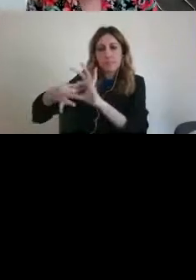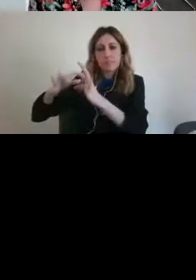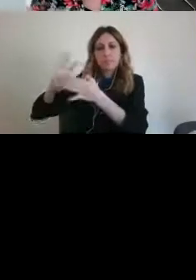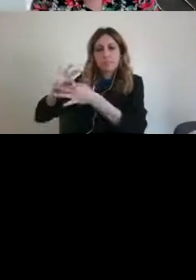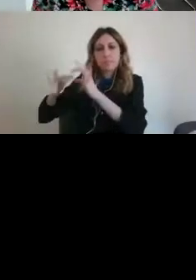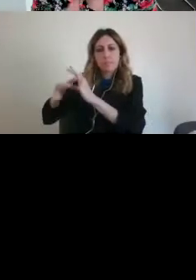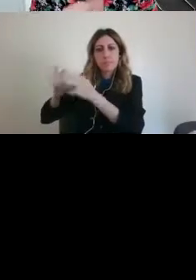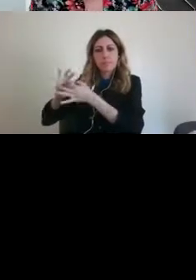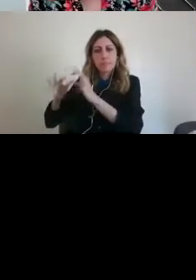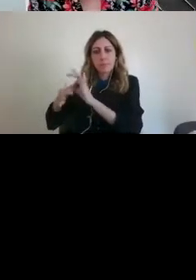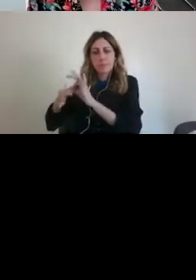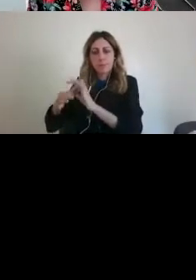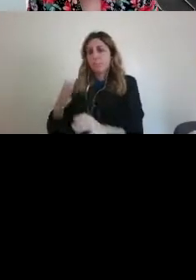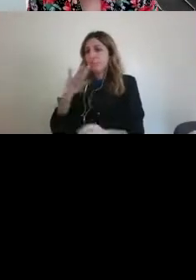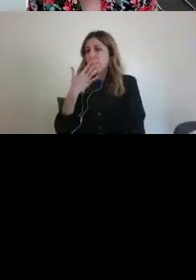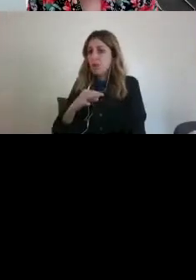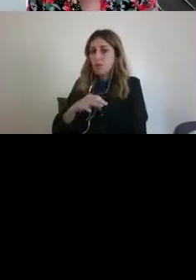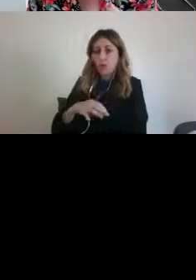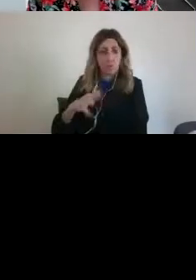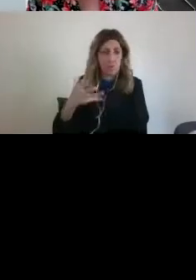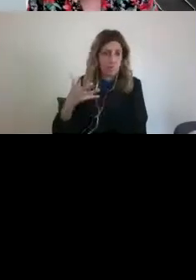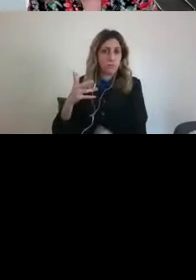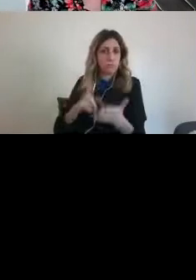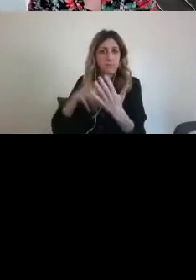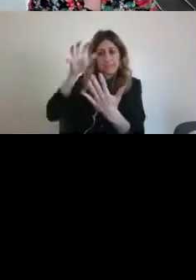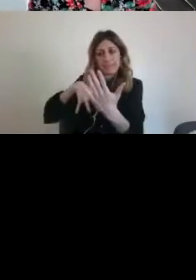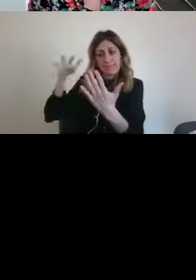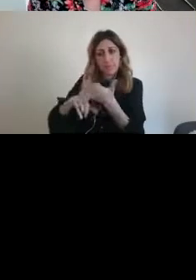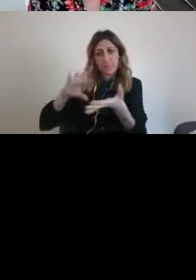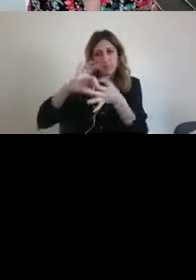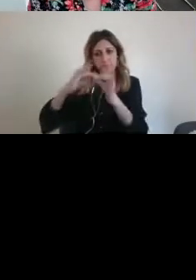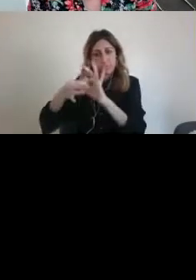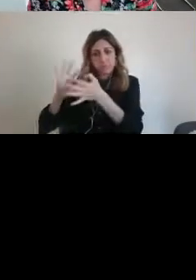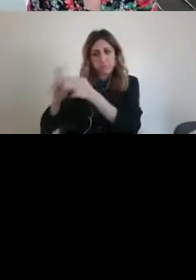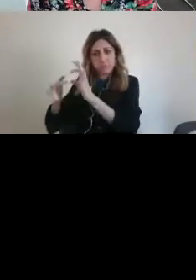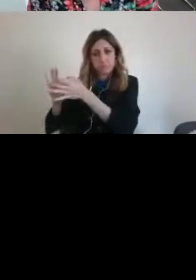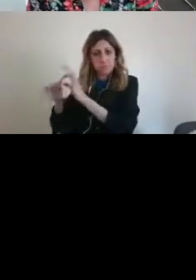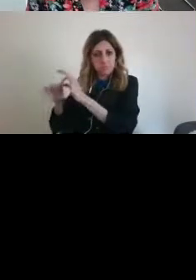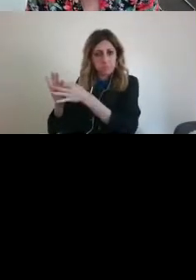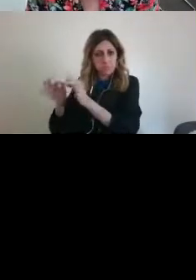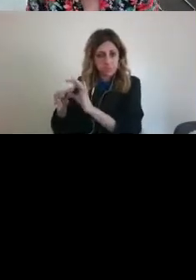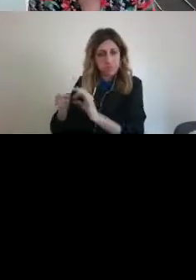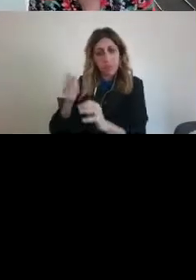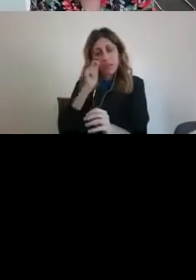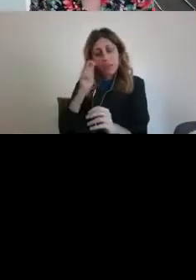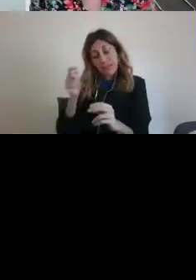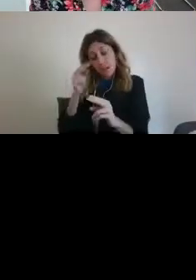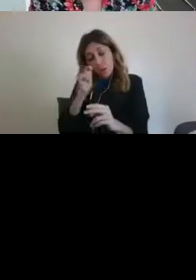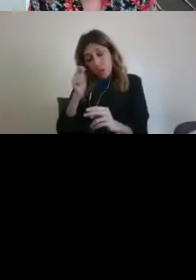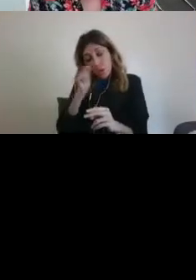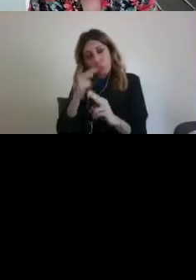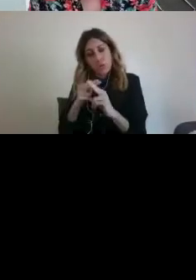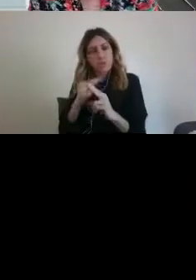pages that have a lot of links pointing towards them, those will appear important to Google. But pages that don't have